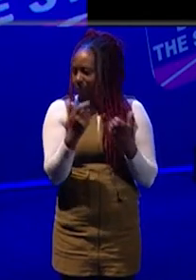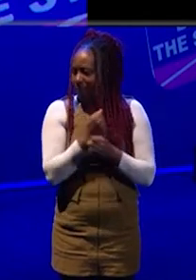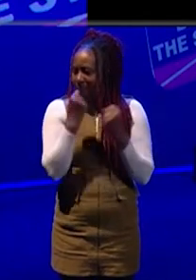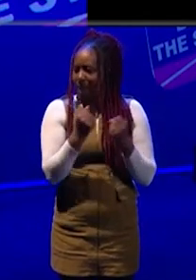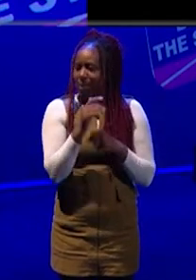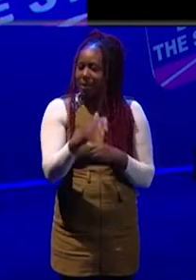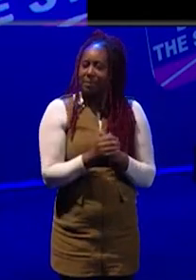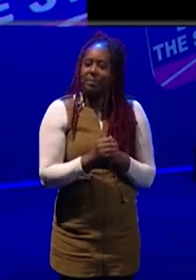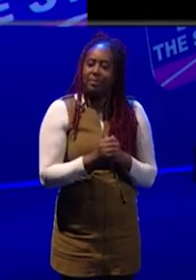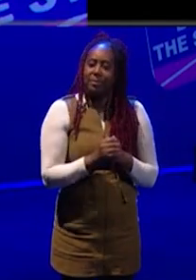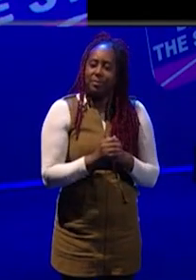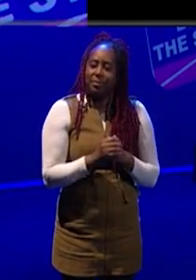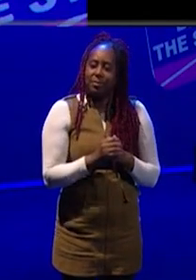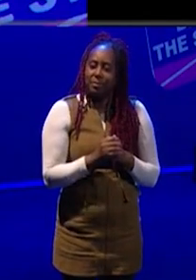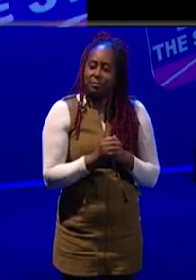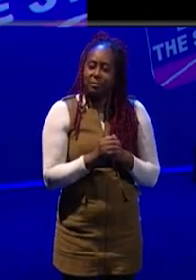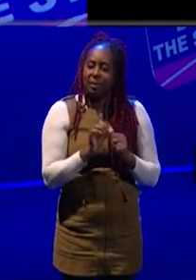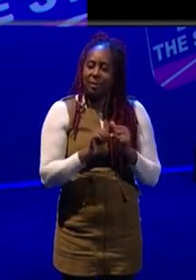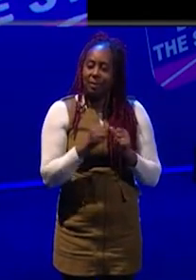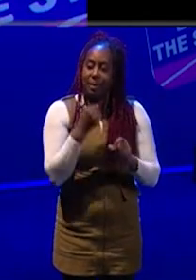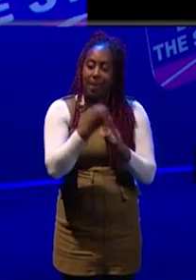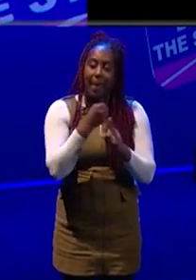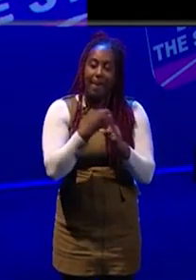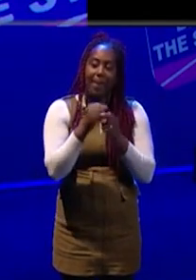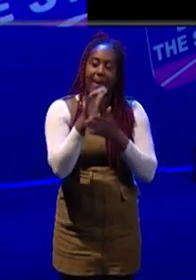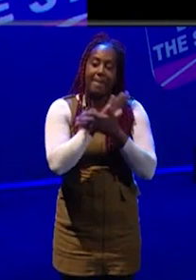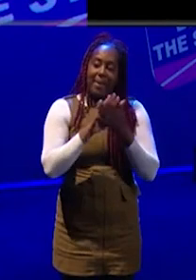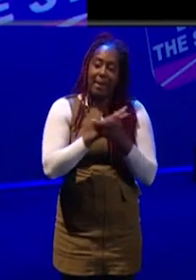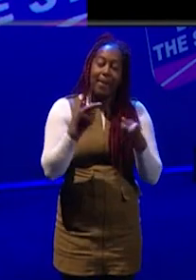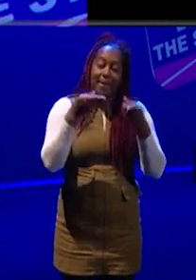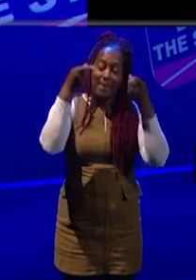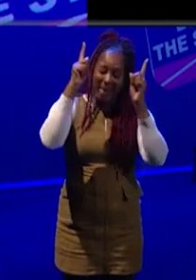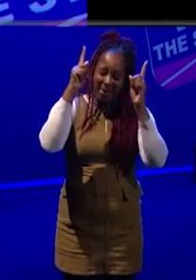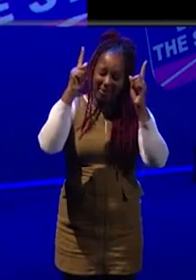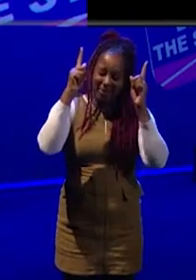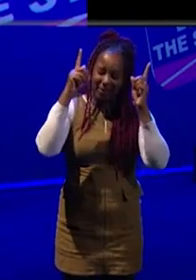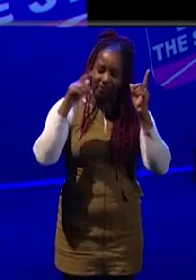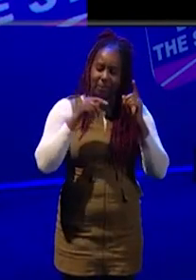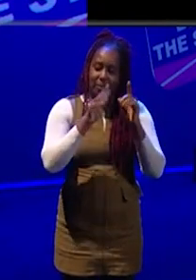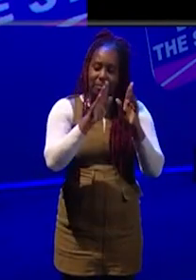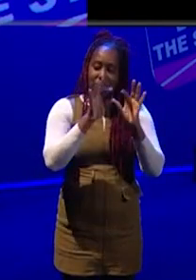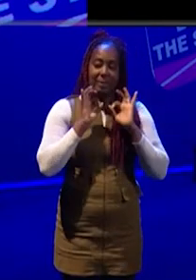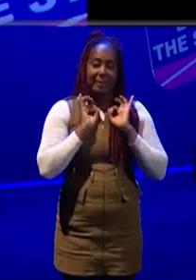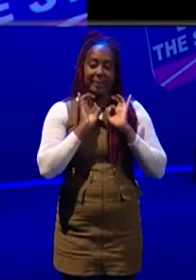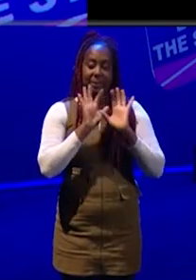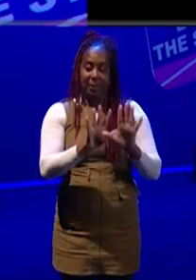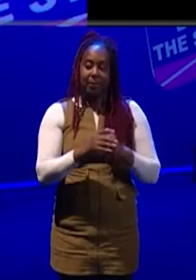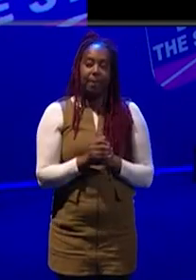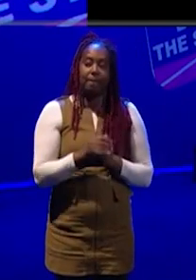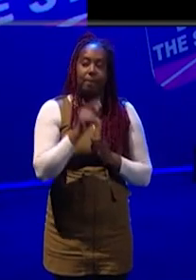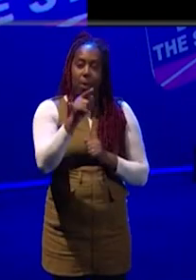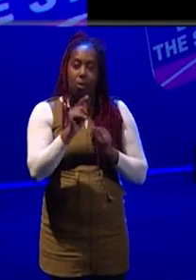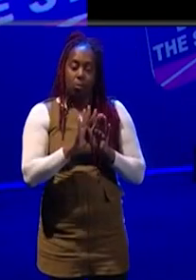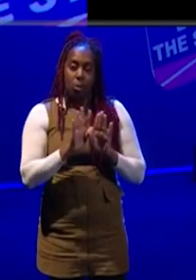Mm-hmm. I definitely agree with that, because this pandemic gave me the opportunity to reach out across